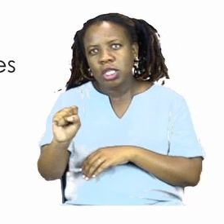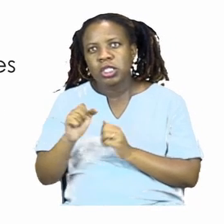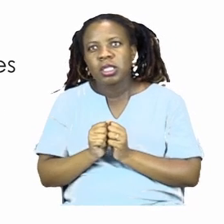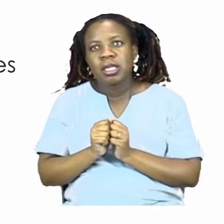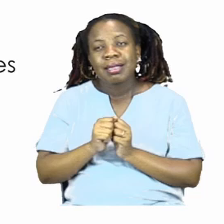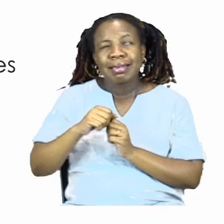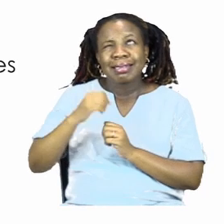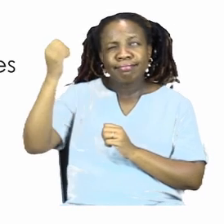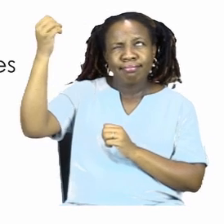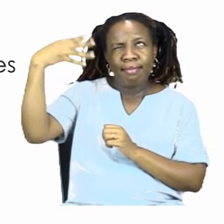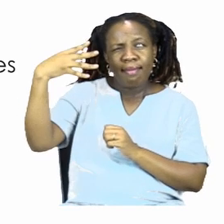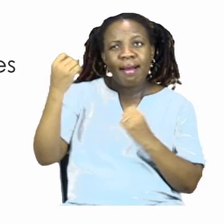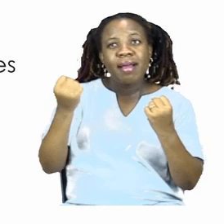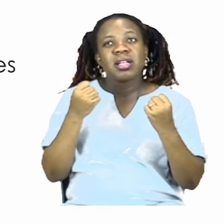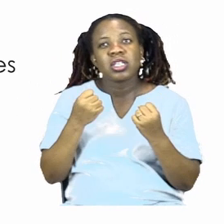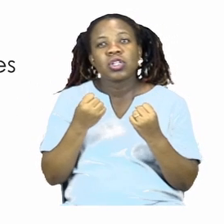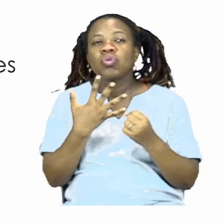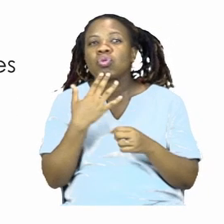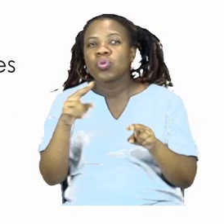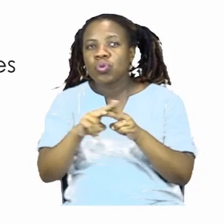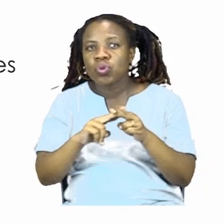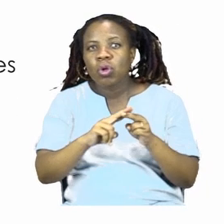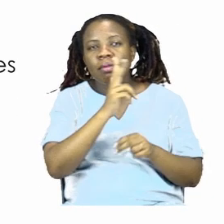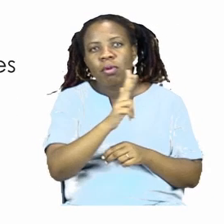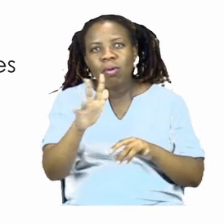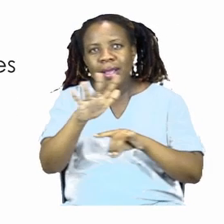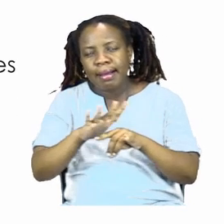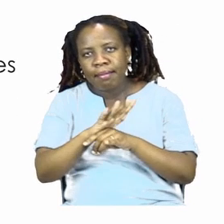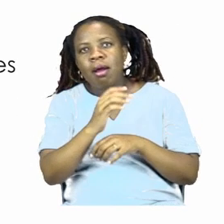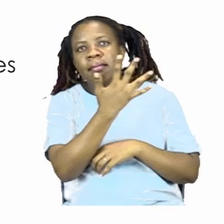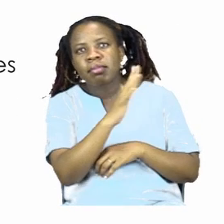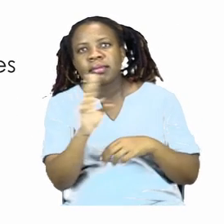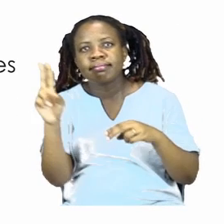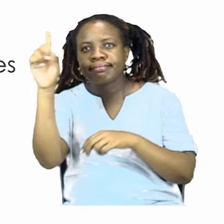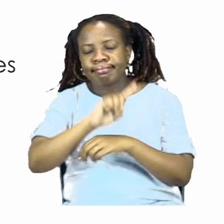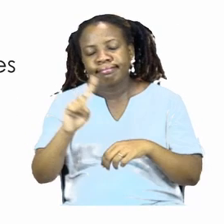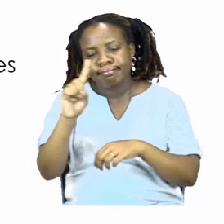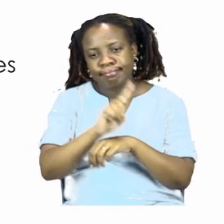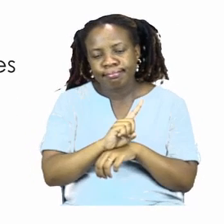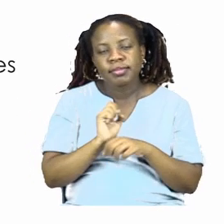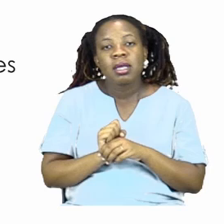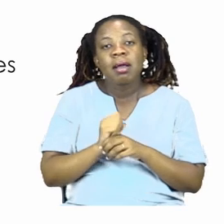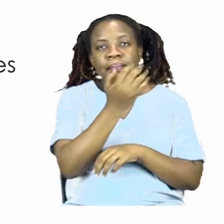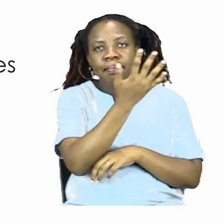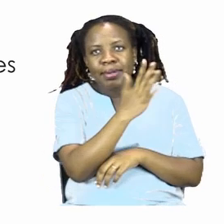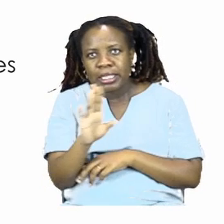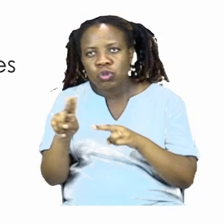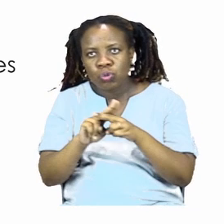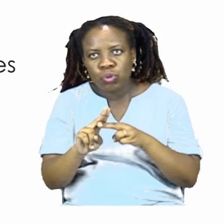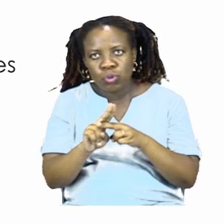humans, animals, and plants daily. Plants use it to produce their food and to